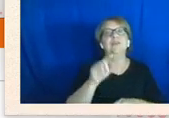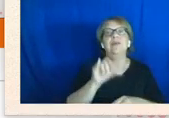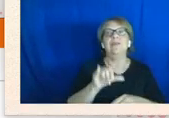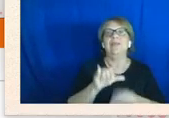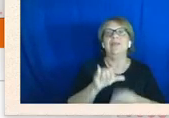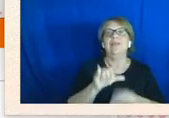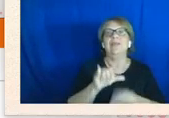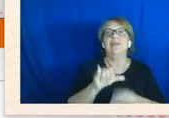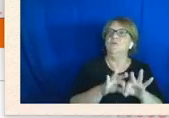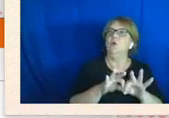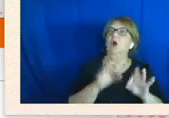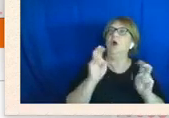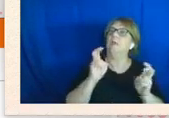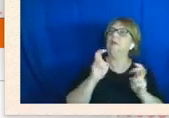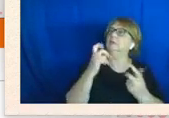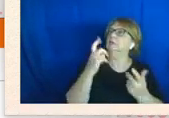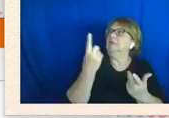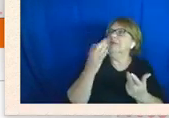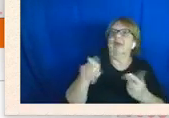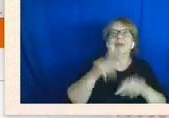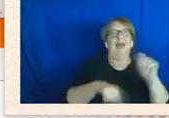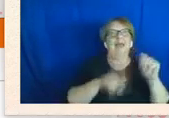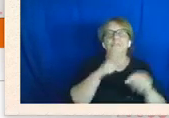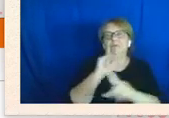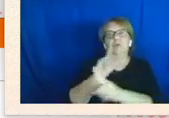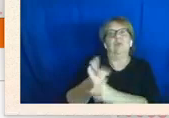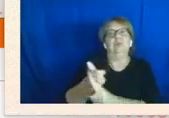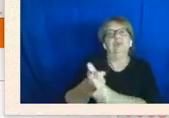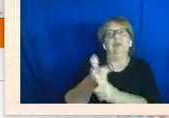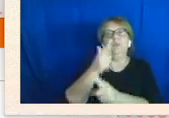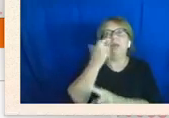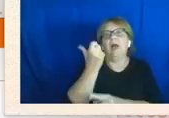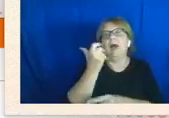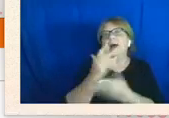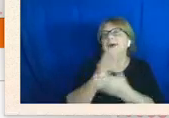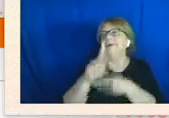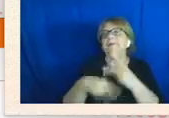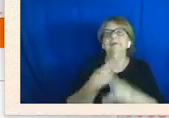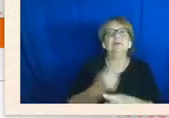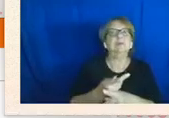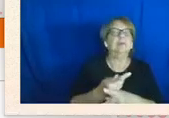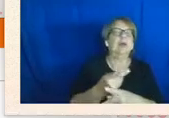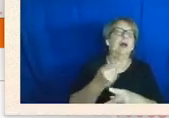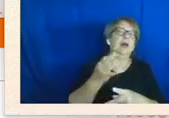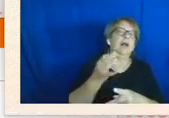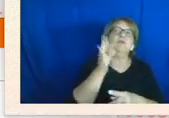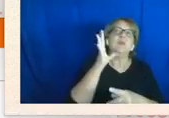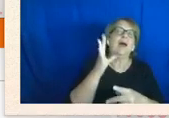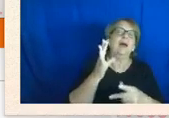the event that they're unable to do so due to some sort of type of traumatic situation.